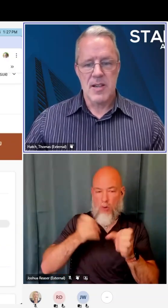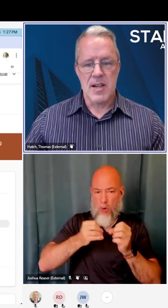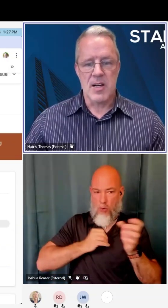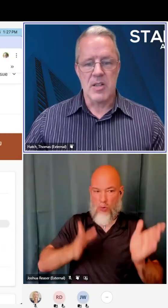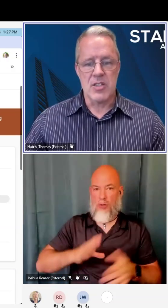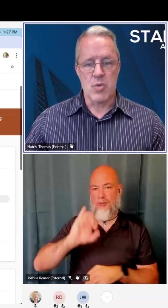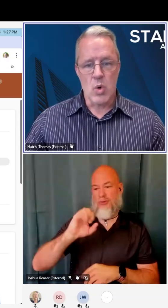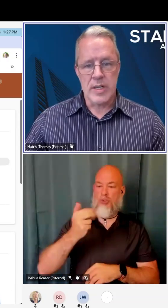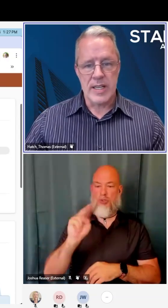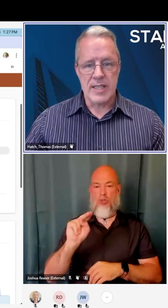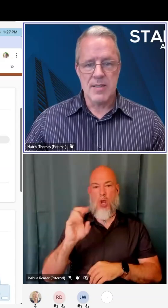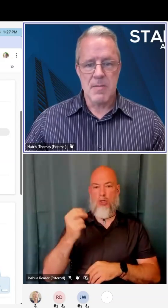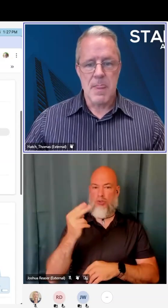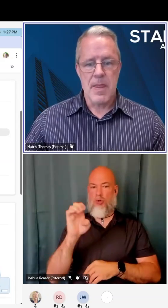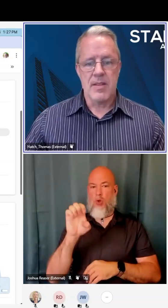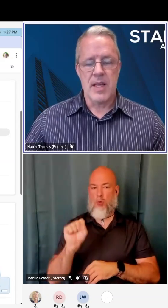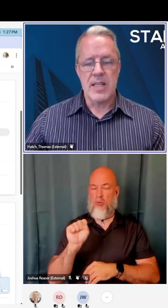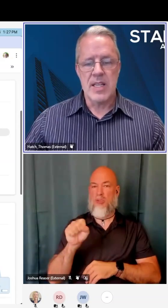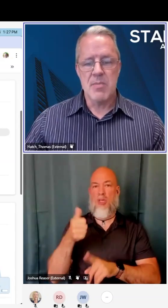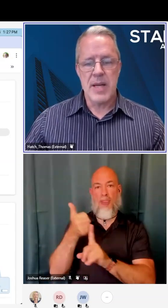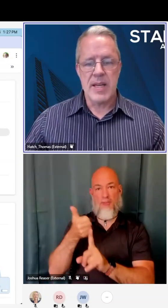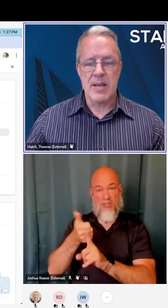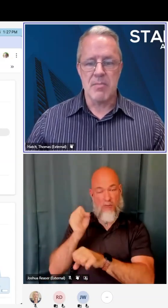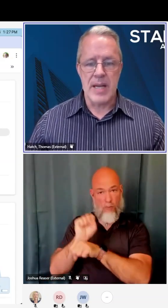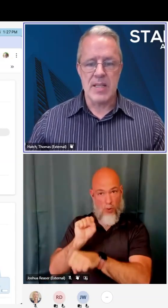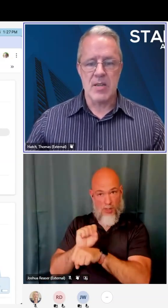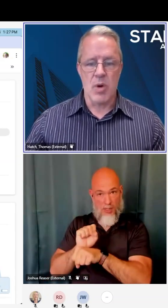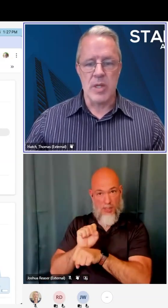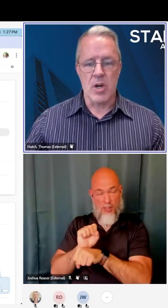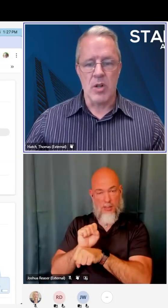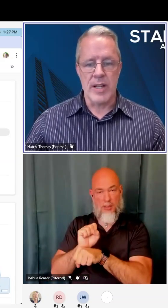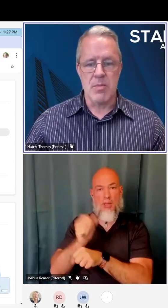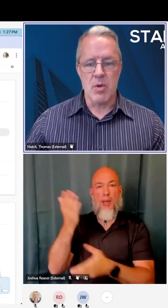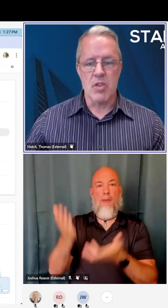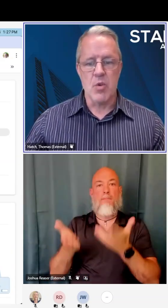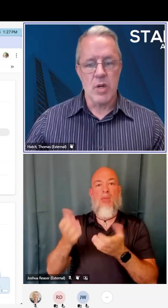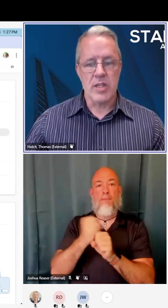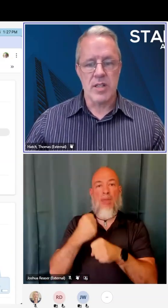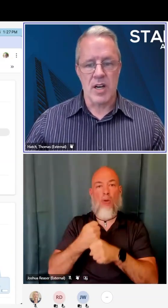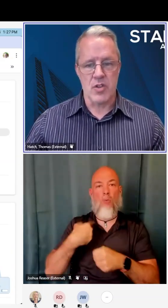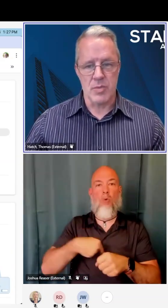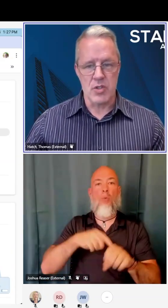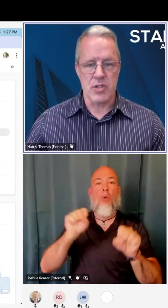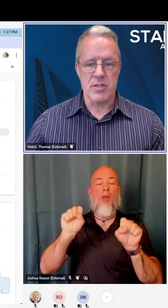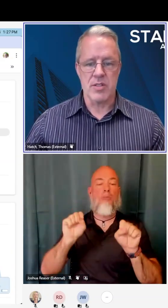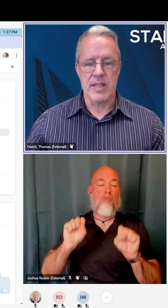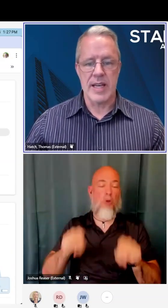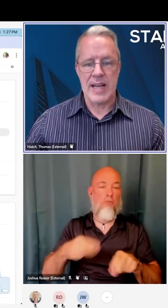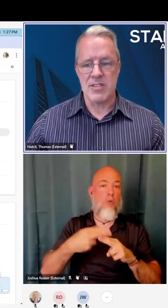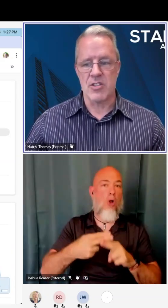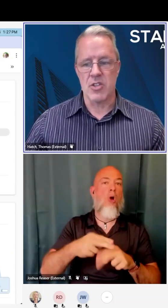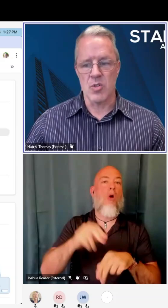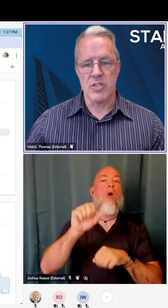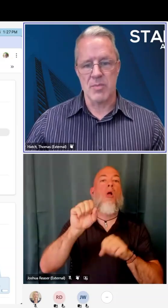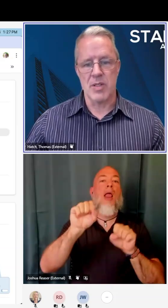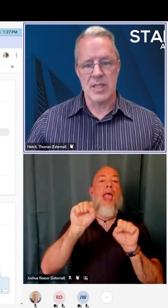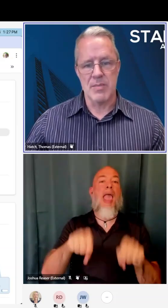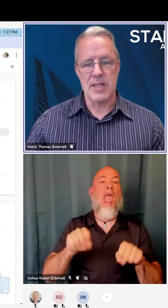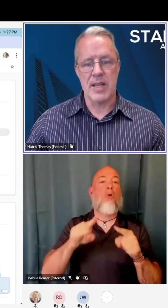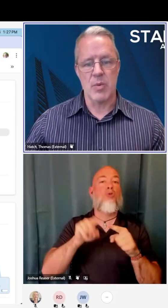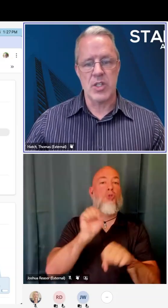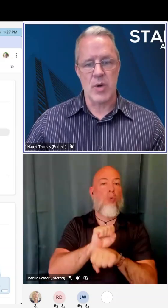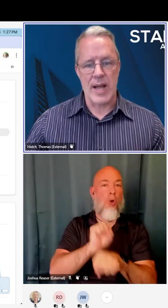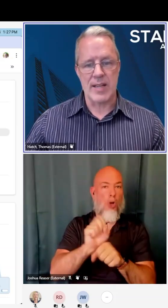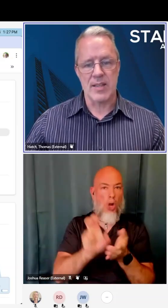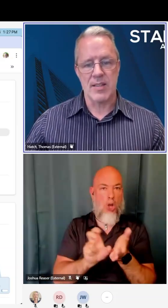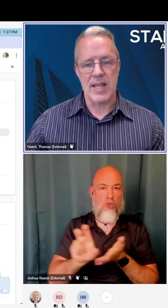here, is working, then he may make what we call able to work contributions, and that has its own separate